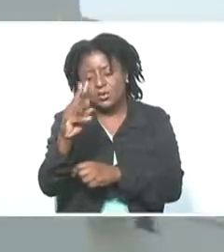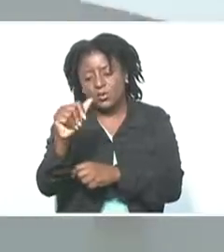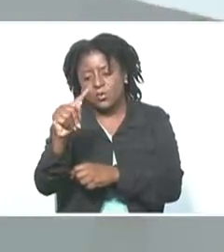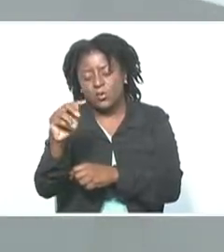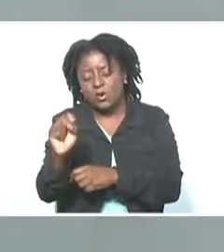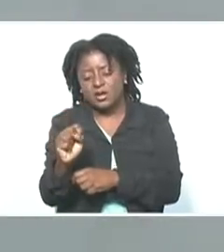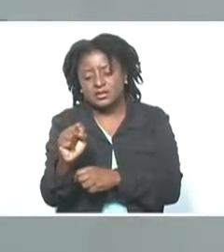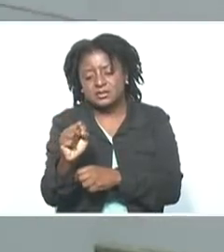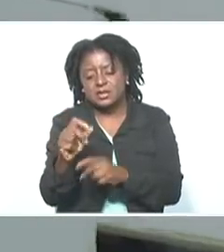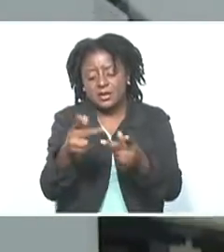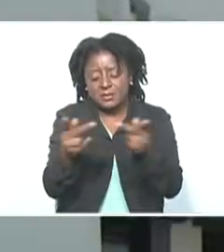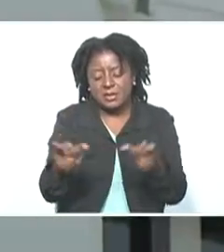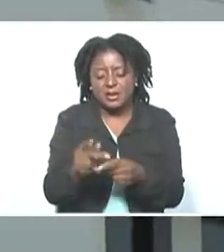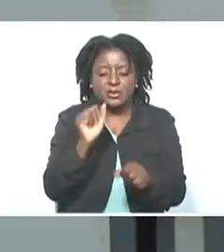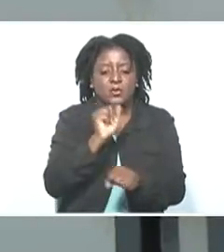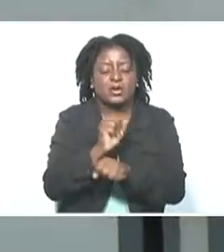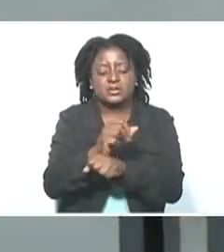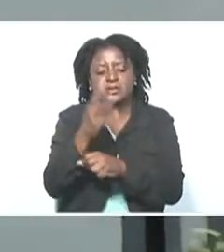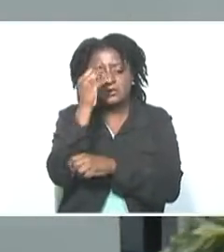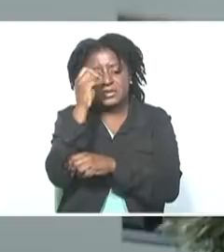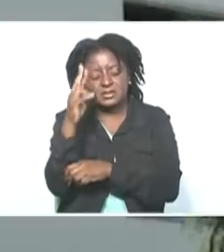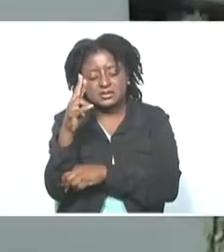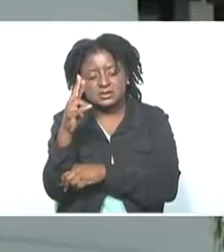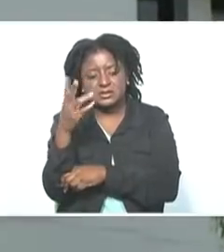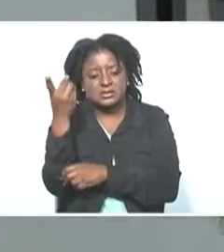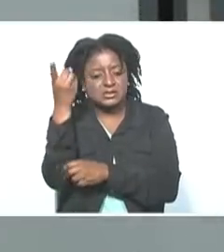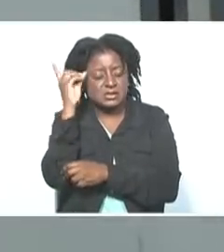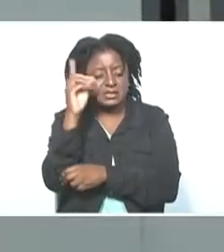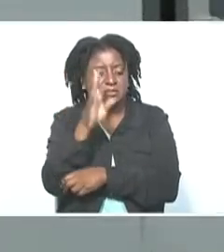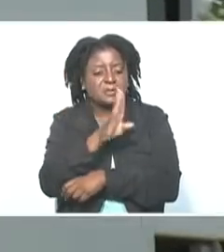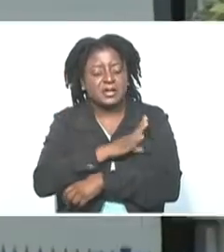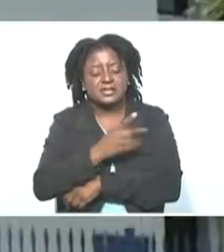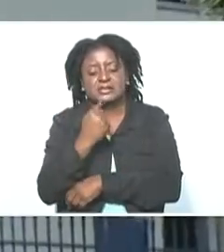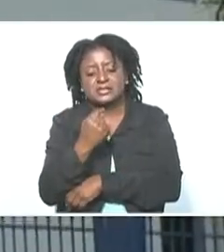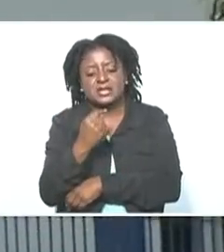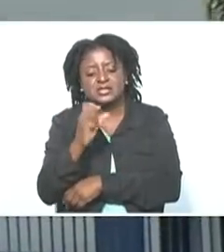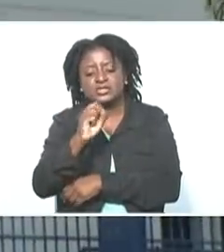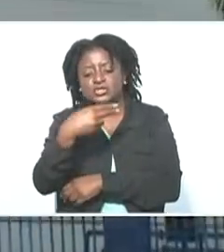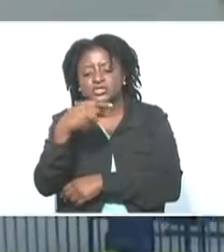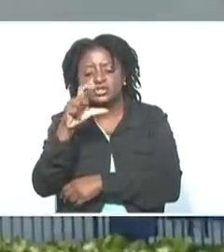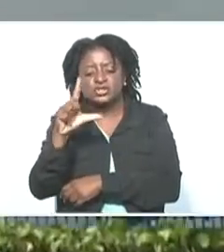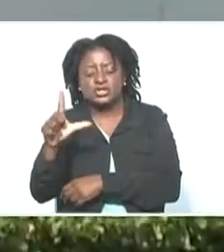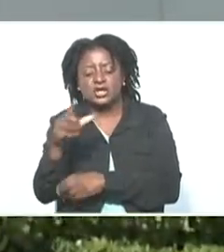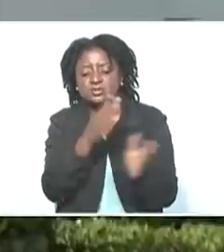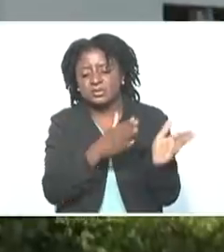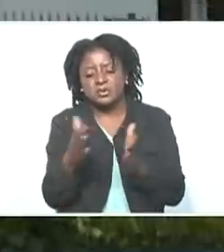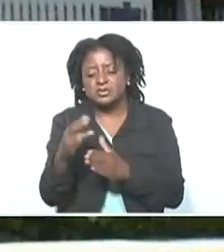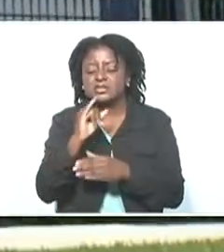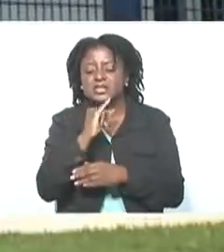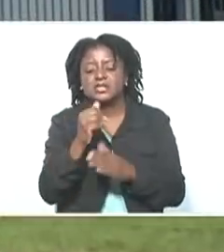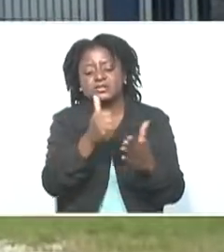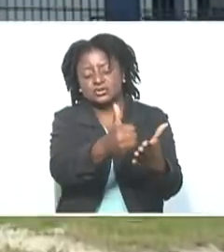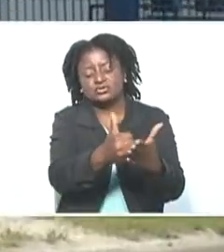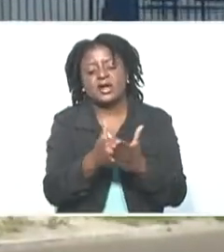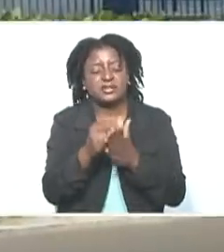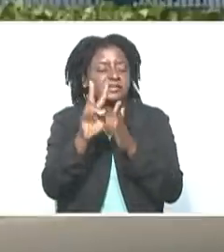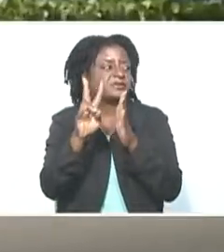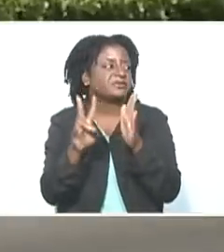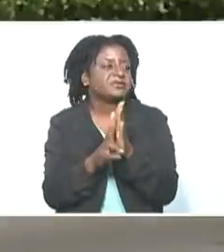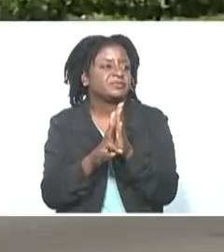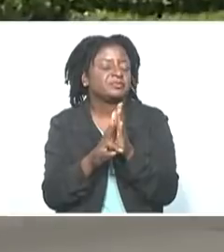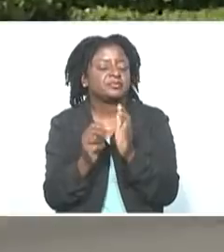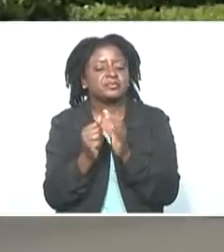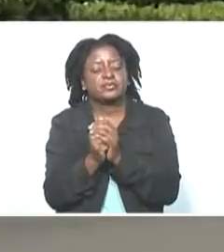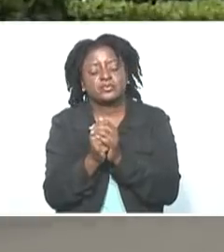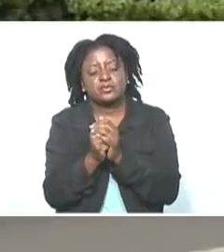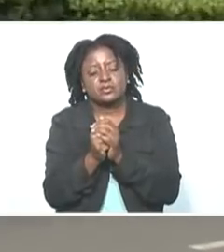plant. Public Works Minister, the Honorable Desmond Bannister, says Shell's proposal is attractive. They're going to do two